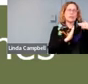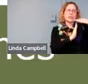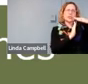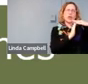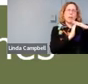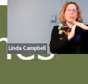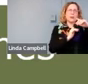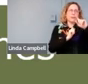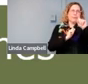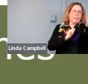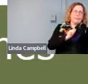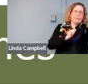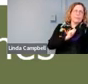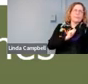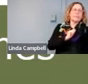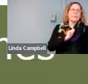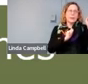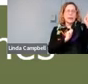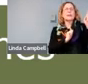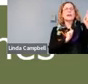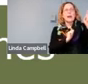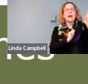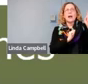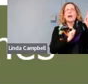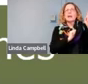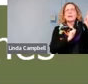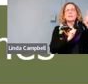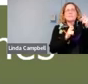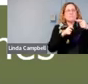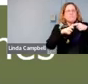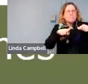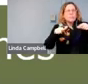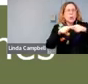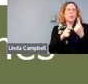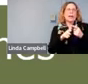yellow floating heart at the top left.